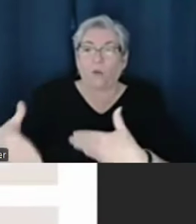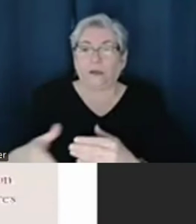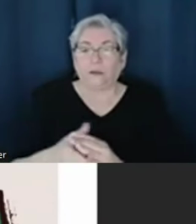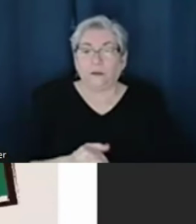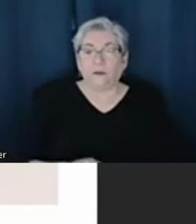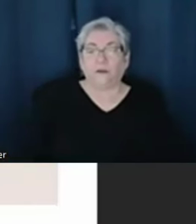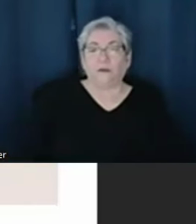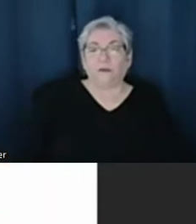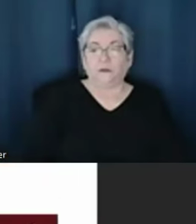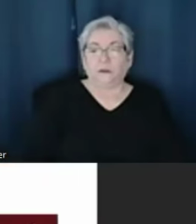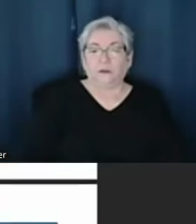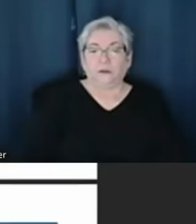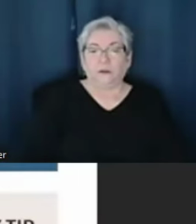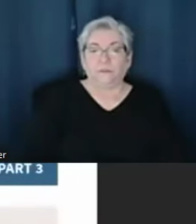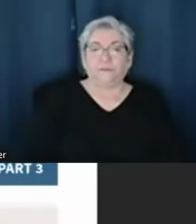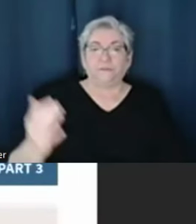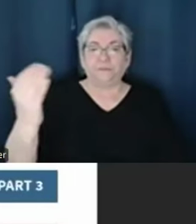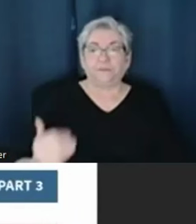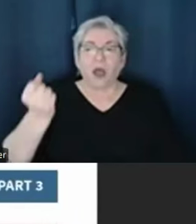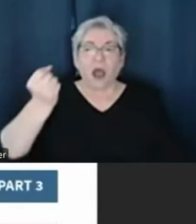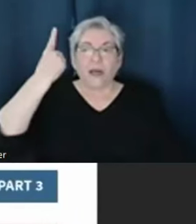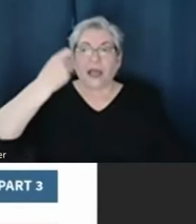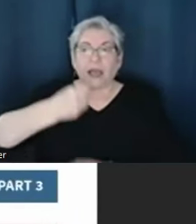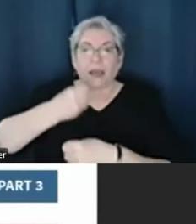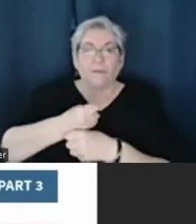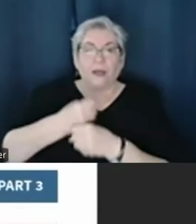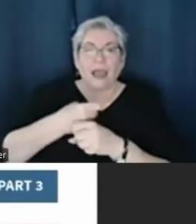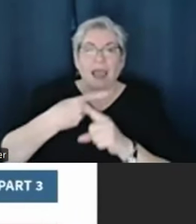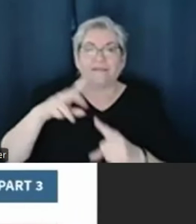Let's move down to understanding employment and VR goals.